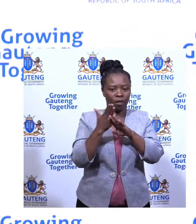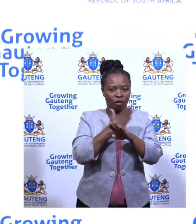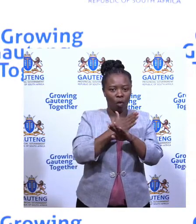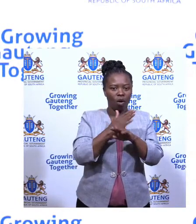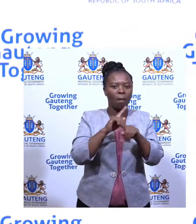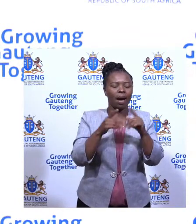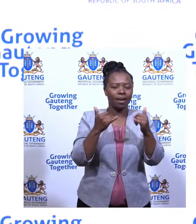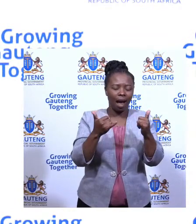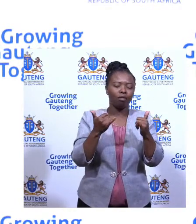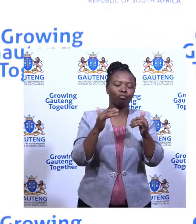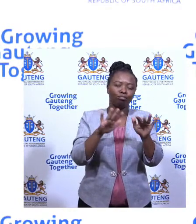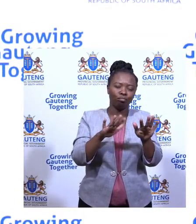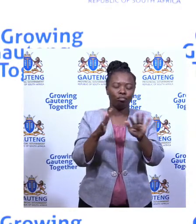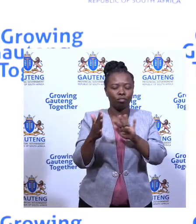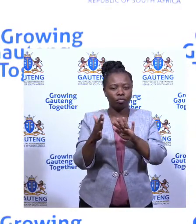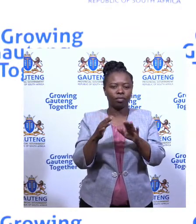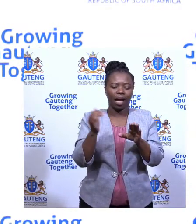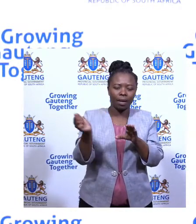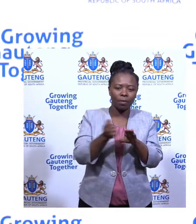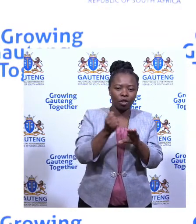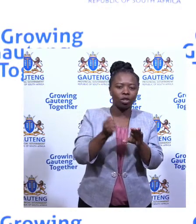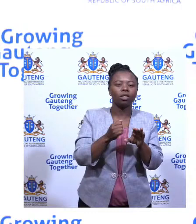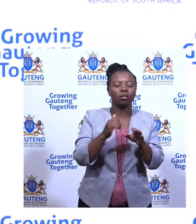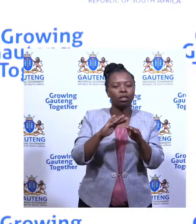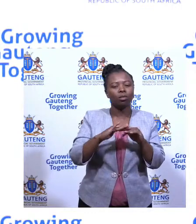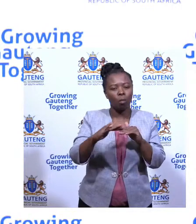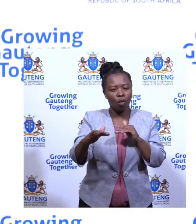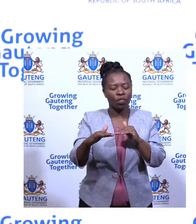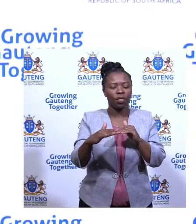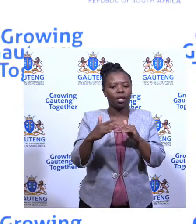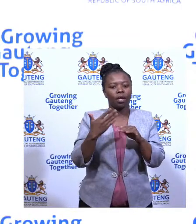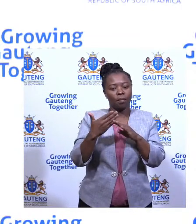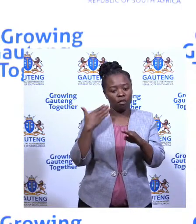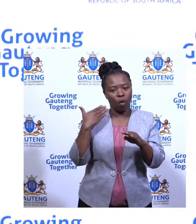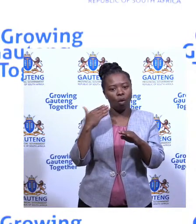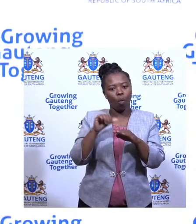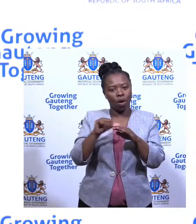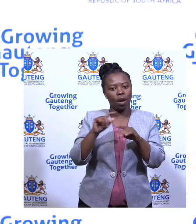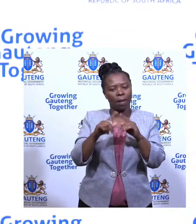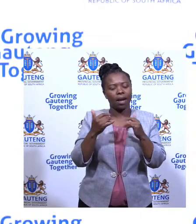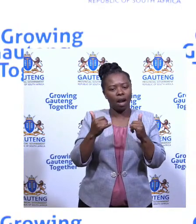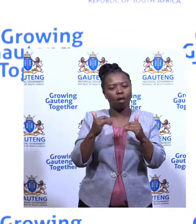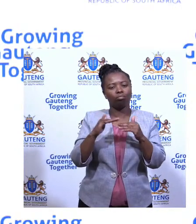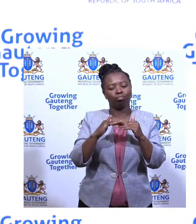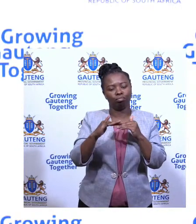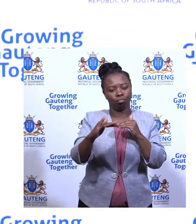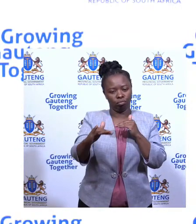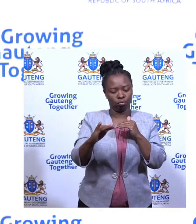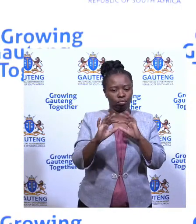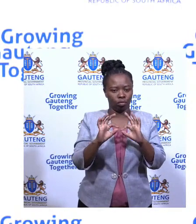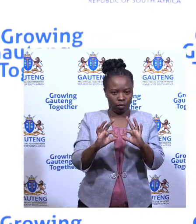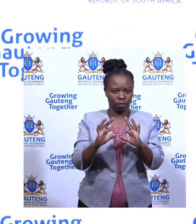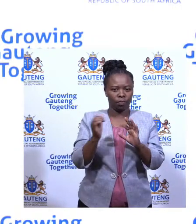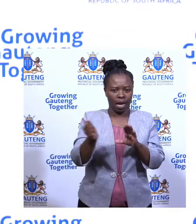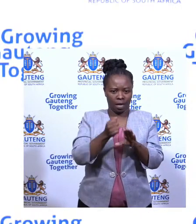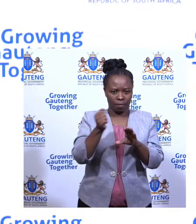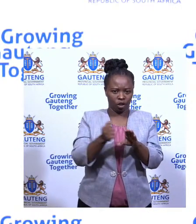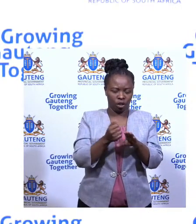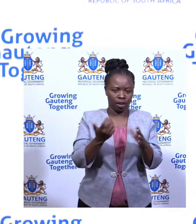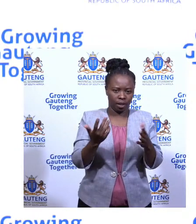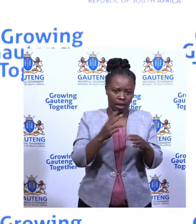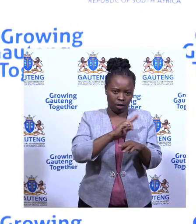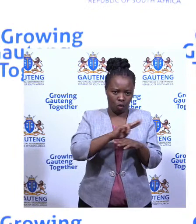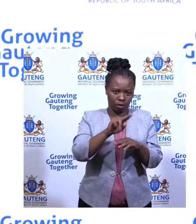the overwhelming admissions. We did that a few weeks ago, but we're seeing it's easing up now. So the bottom line, however, is